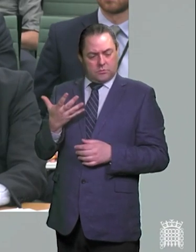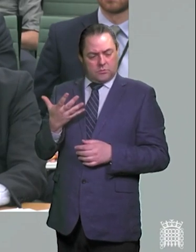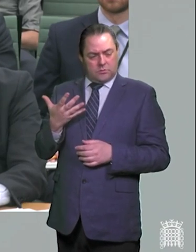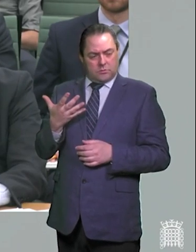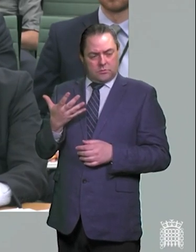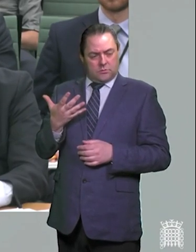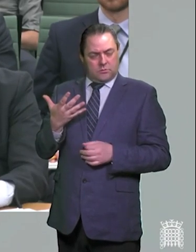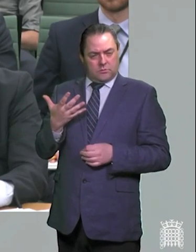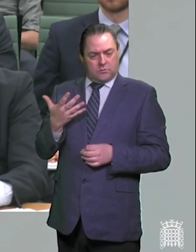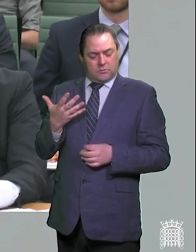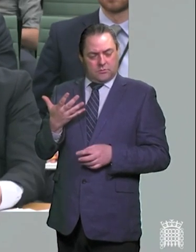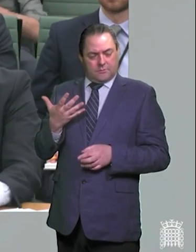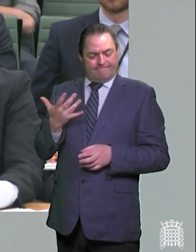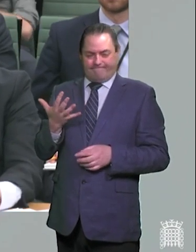I